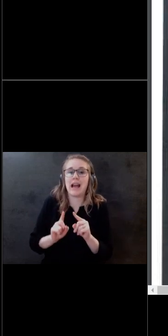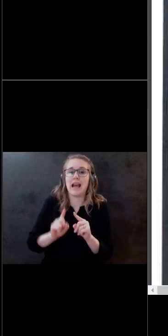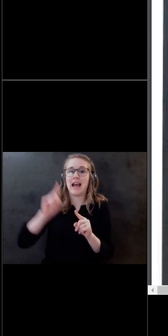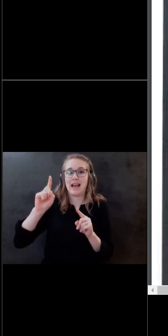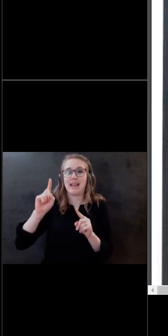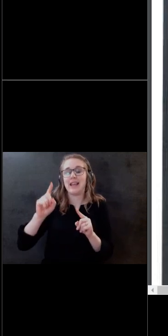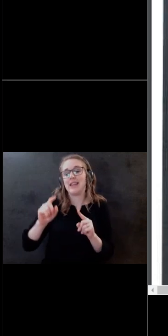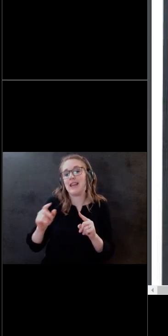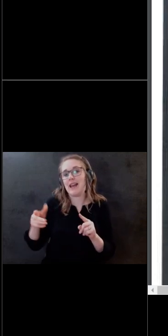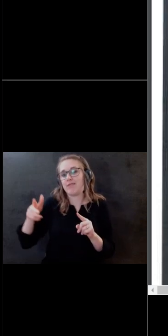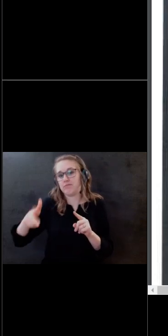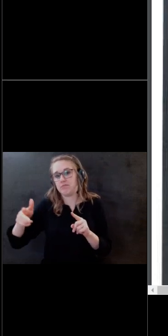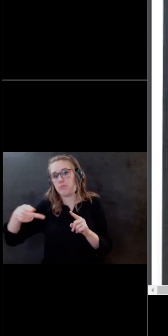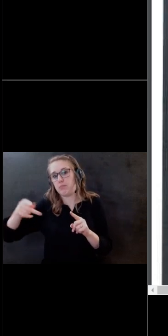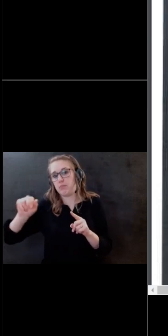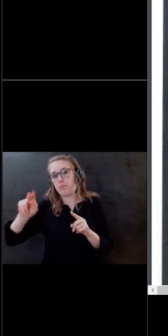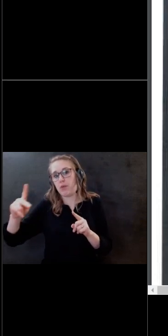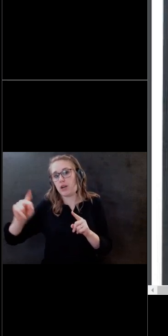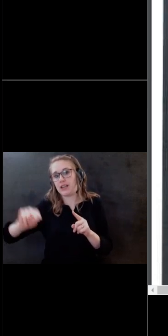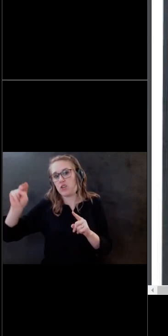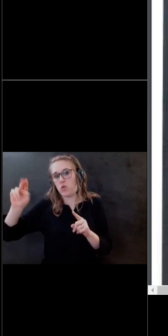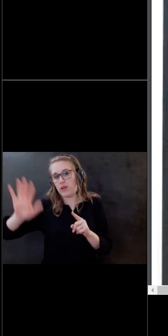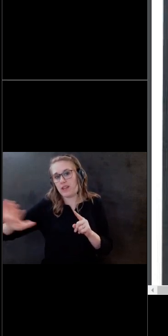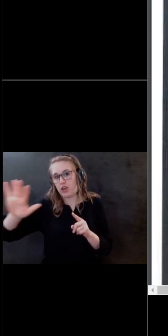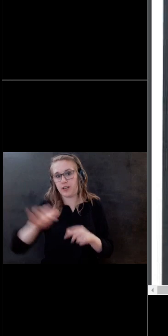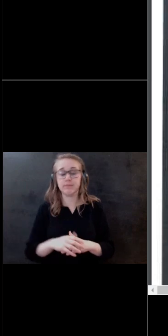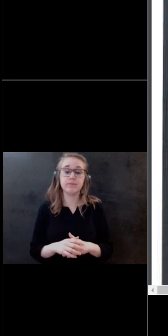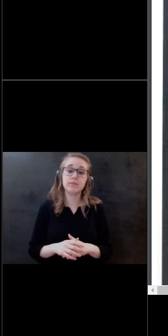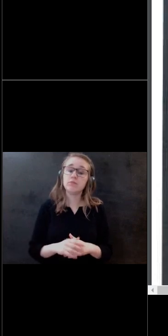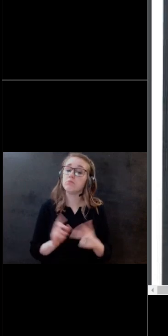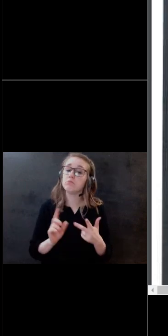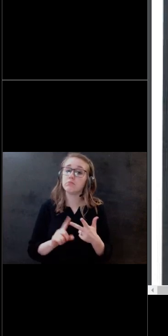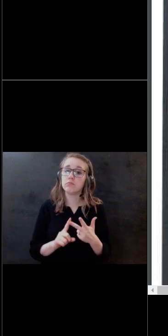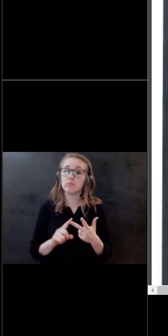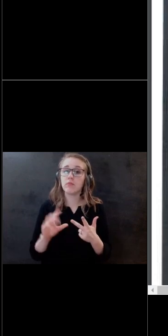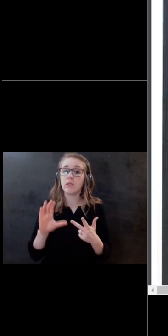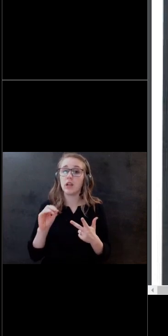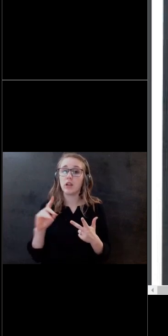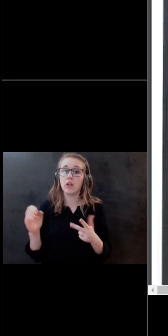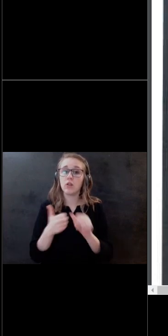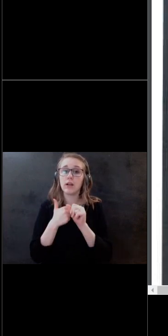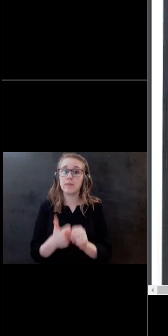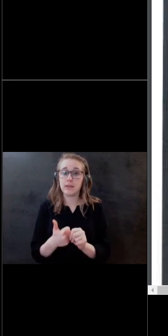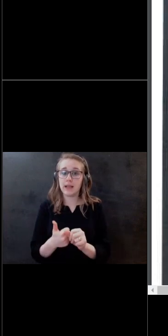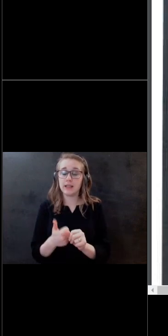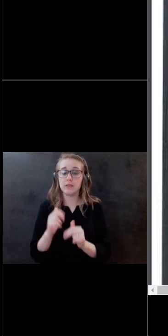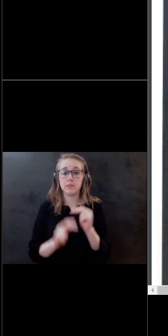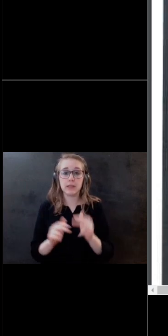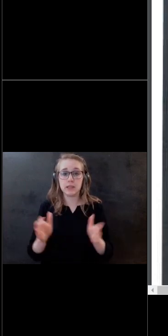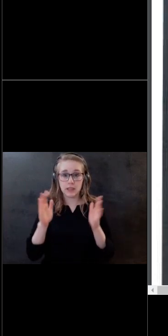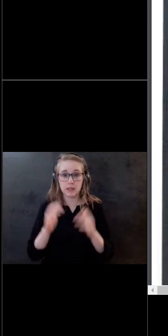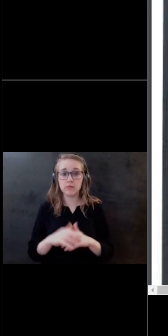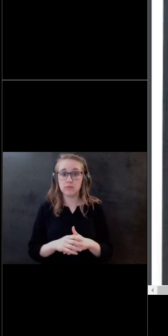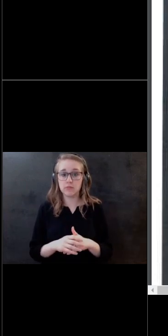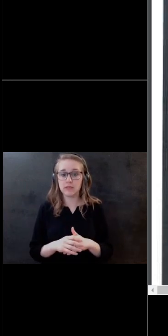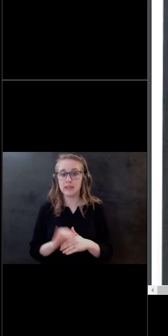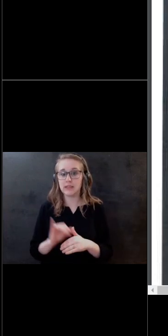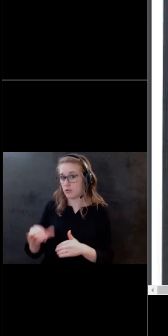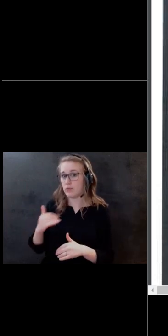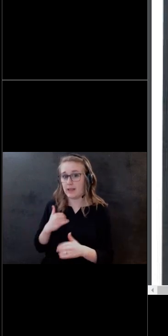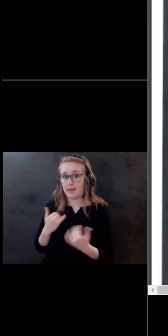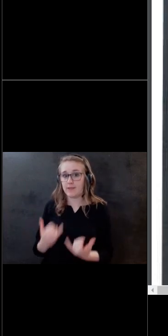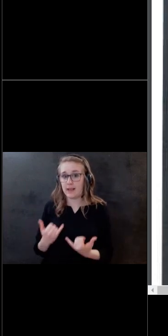end. That's another option. Or we can go forward with a code compliant building, which is what we have